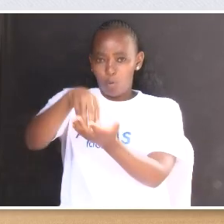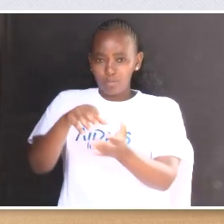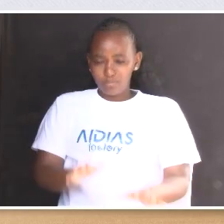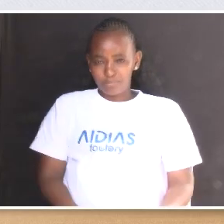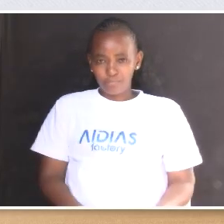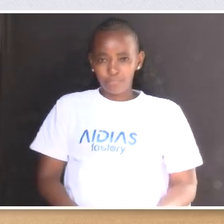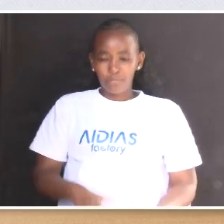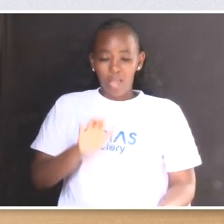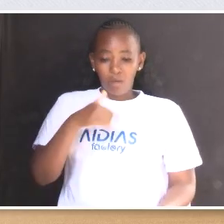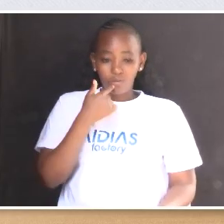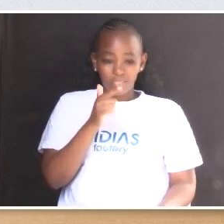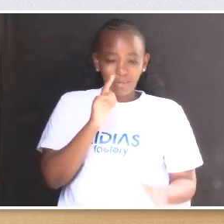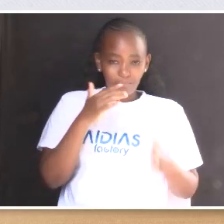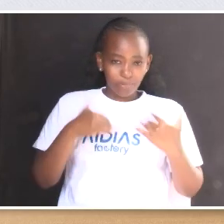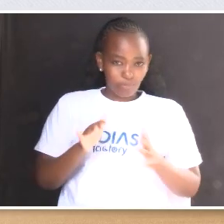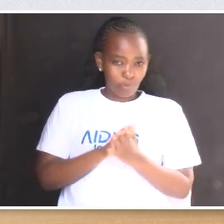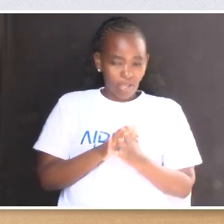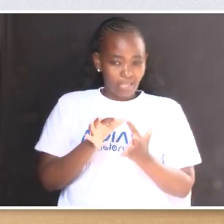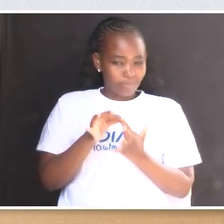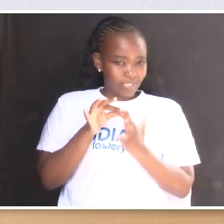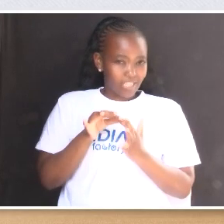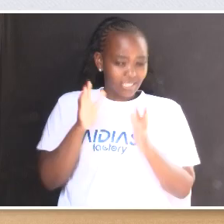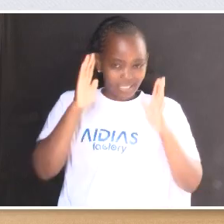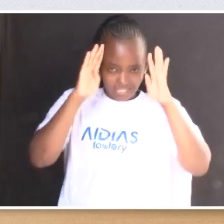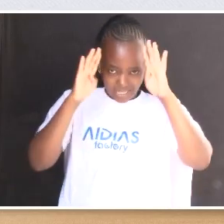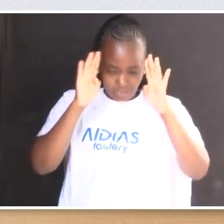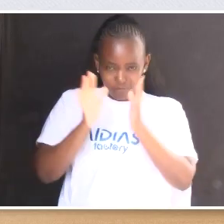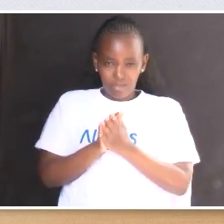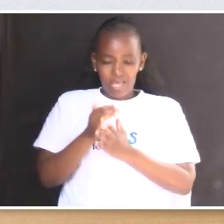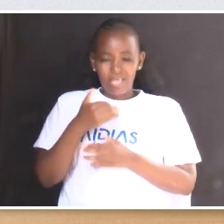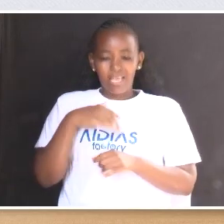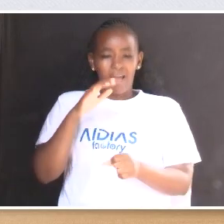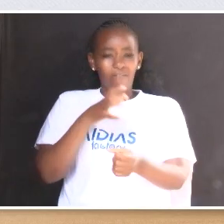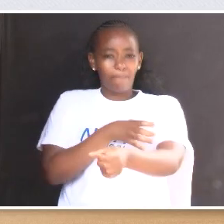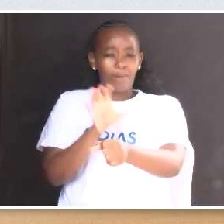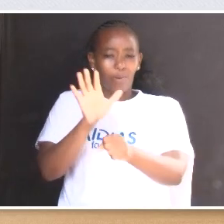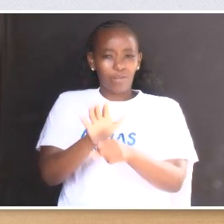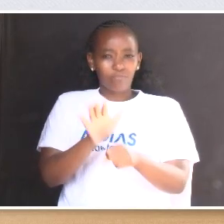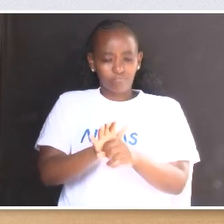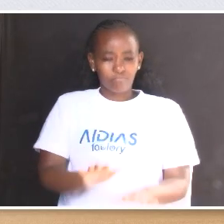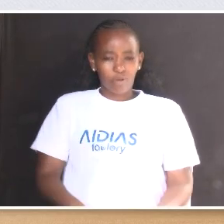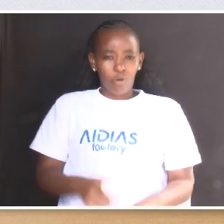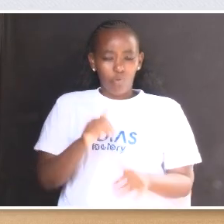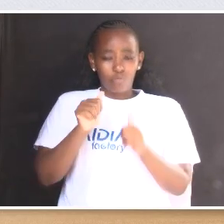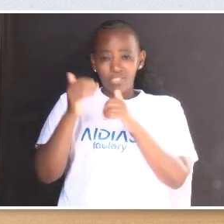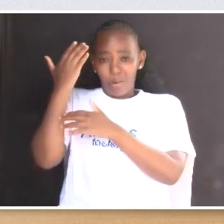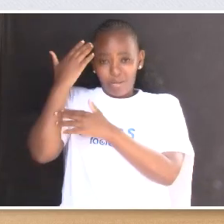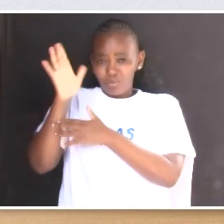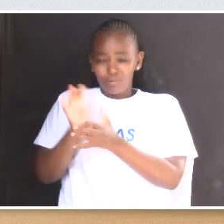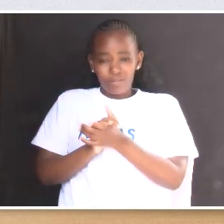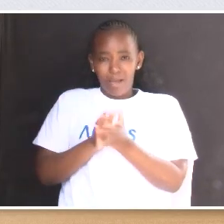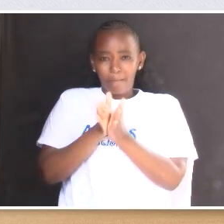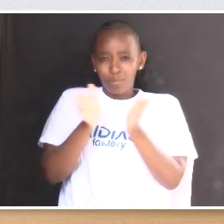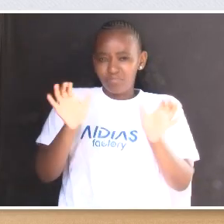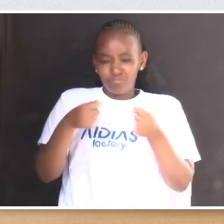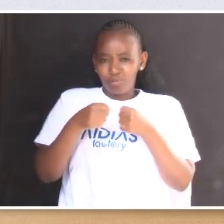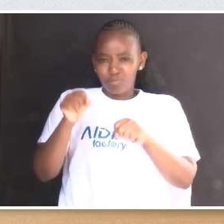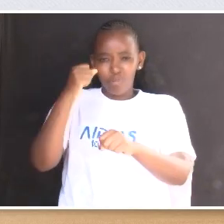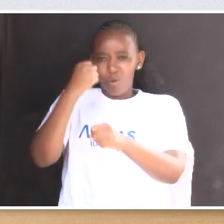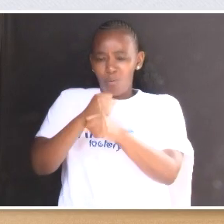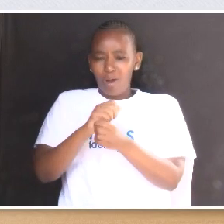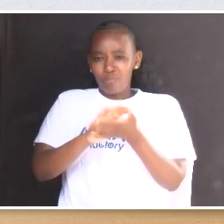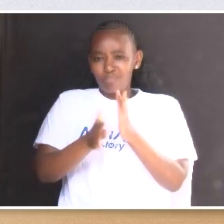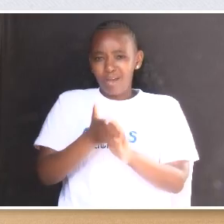And I always tell people, particularly creatives, they have a lot of power which they don't know. A broadcast cannot work